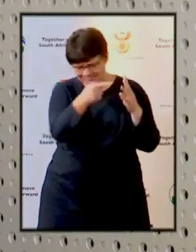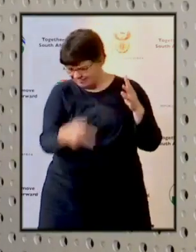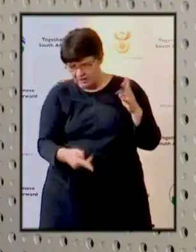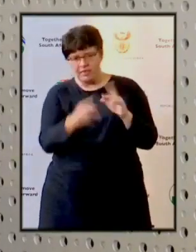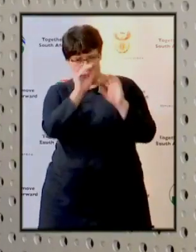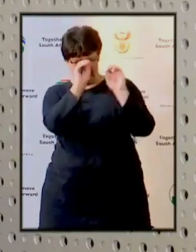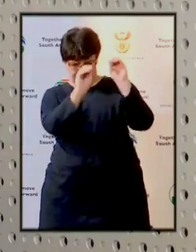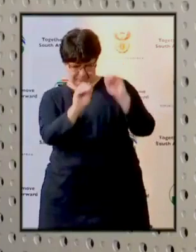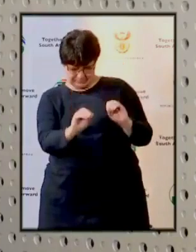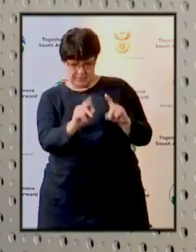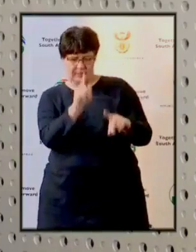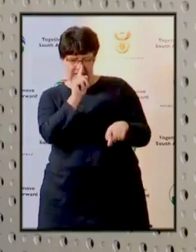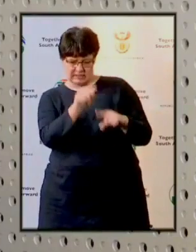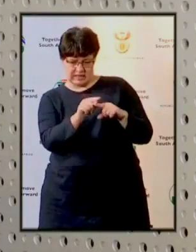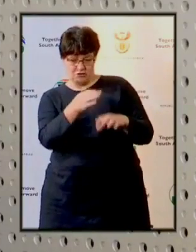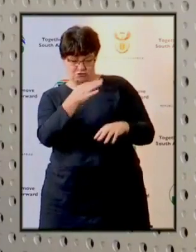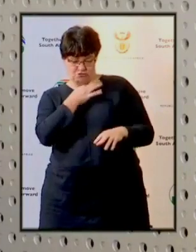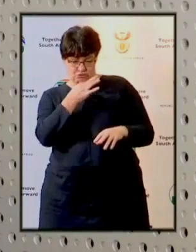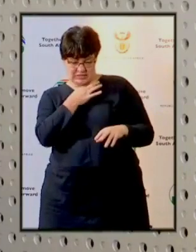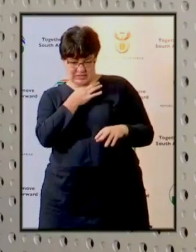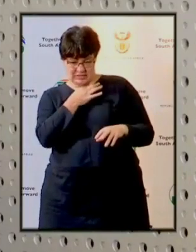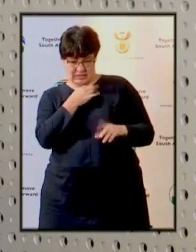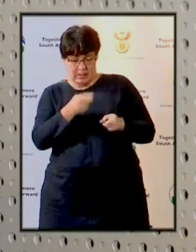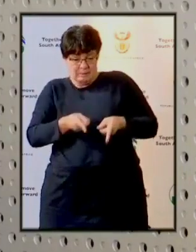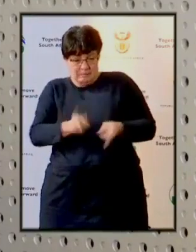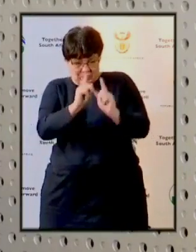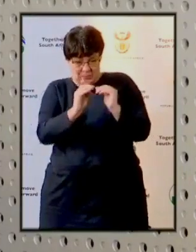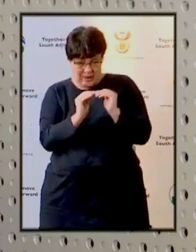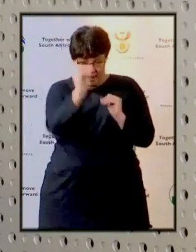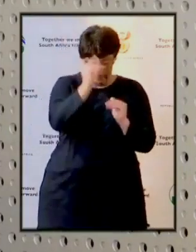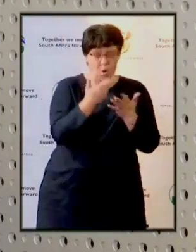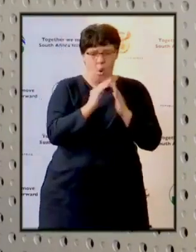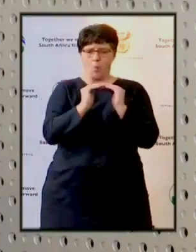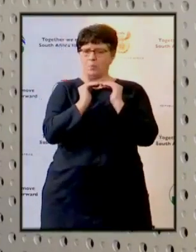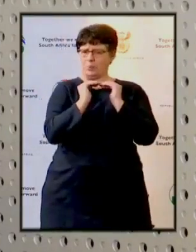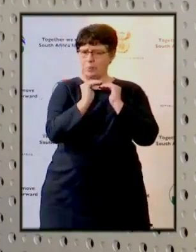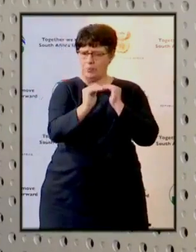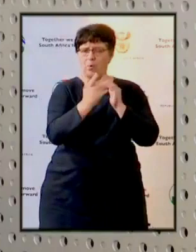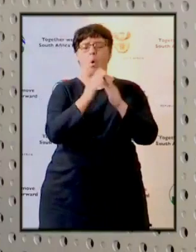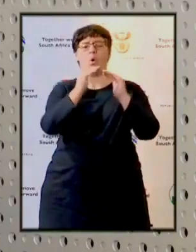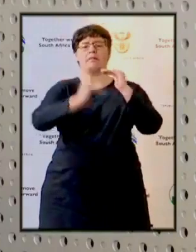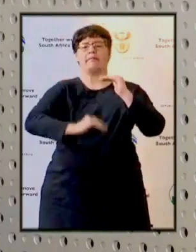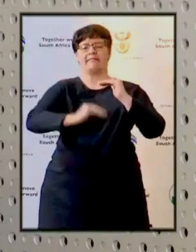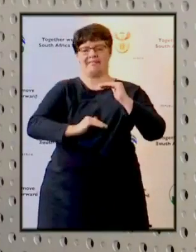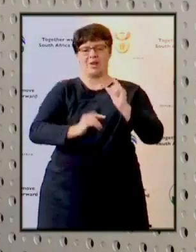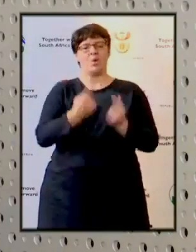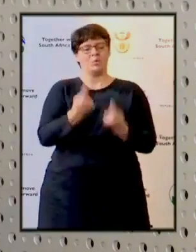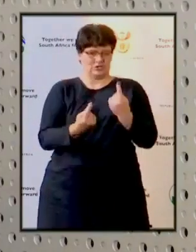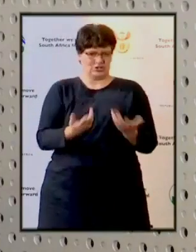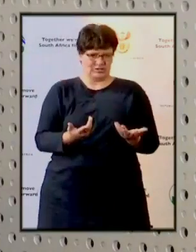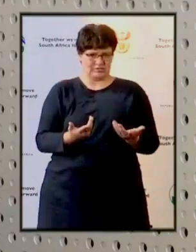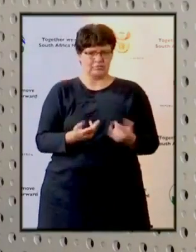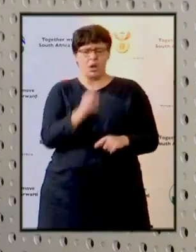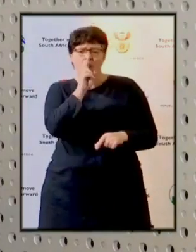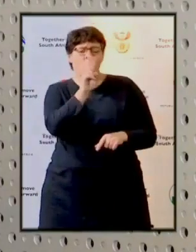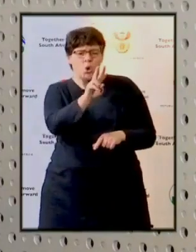see, is the level of risk going up? Is it stable, or is it going down? We look at the number of hospital